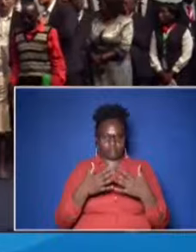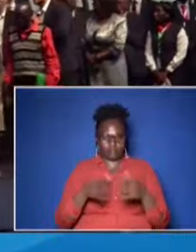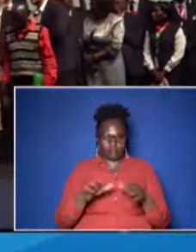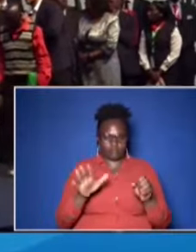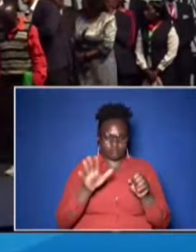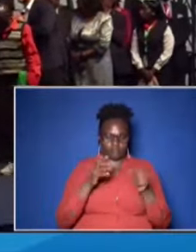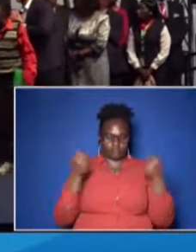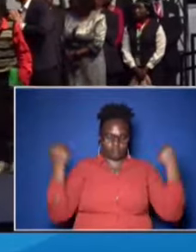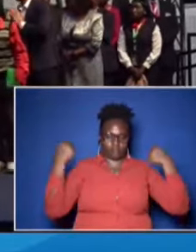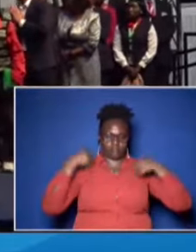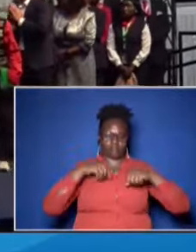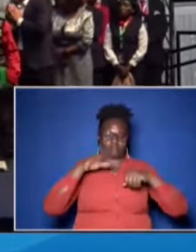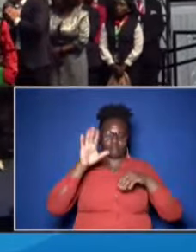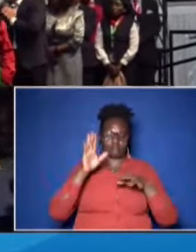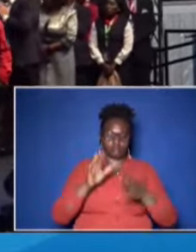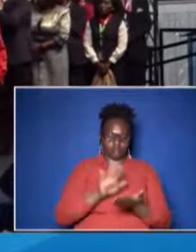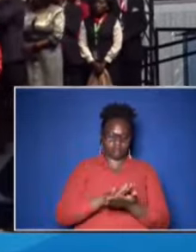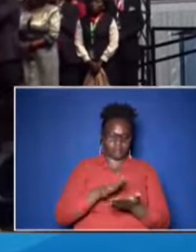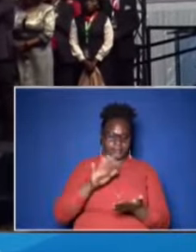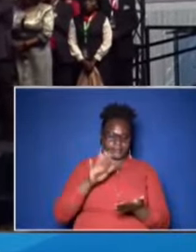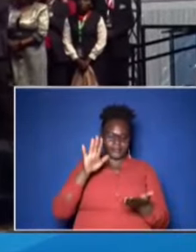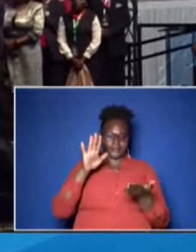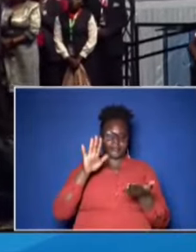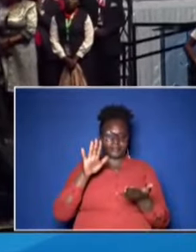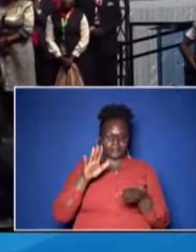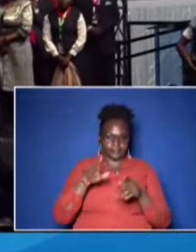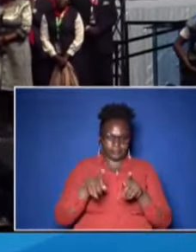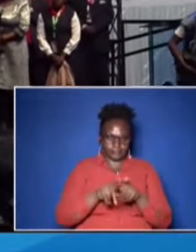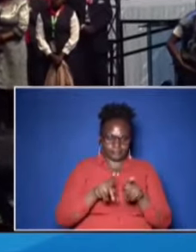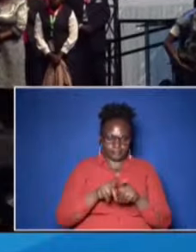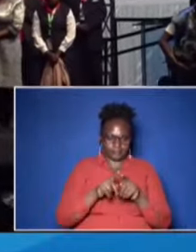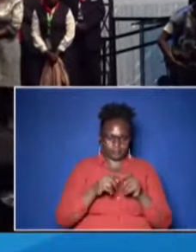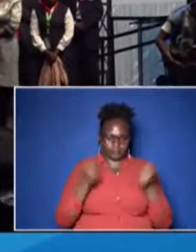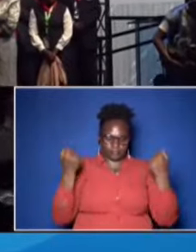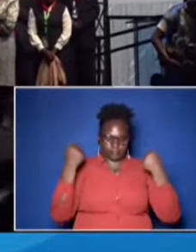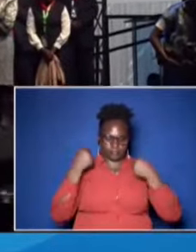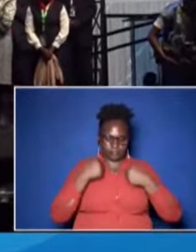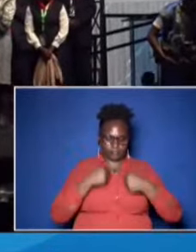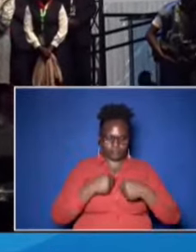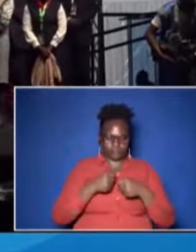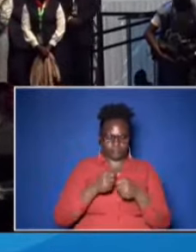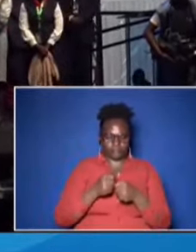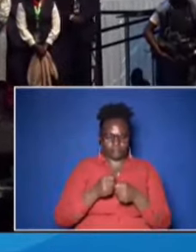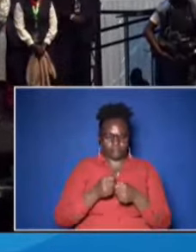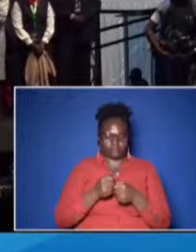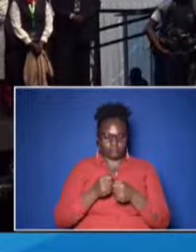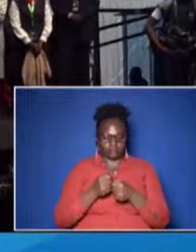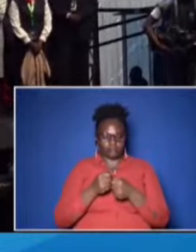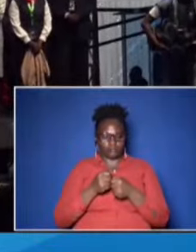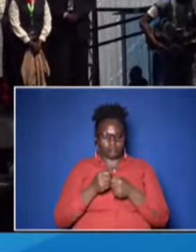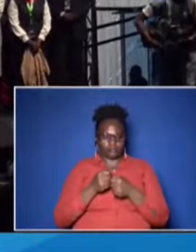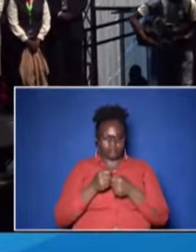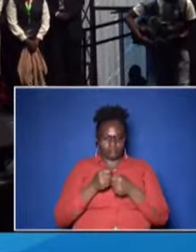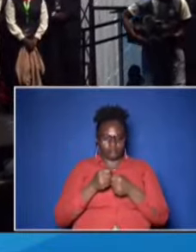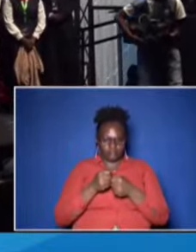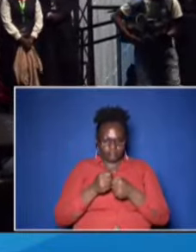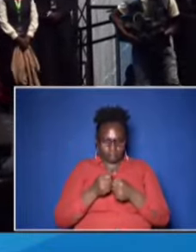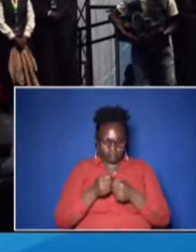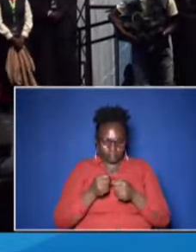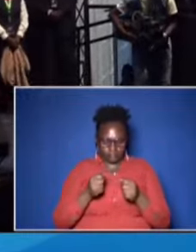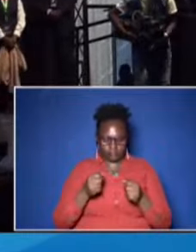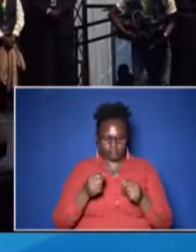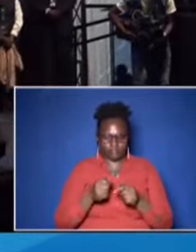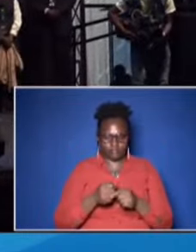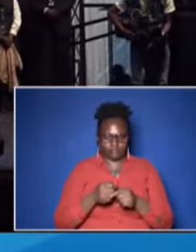us in your glory draw Us by your grace